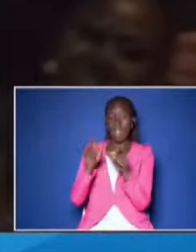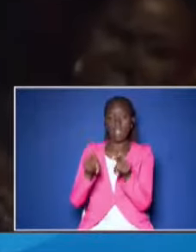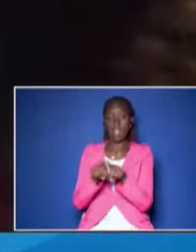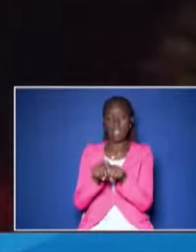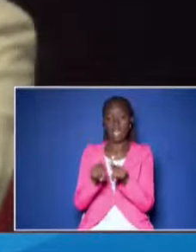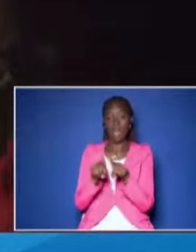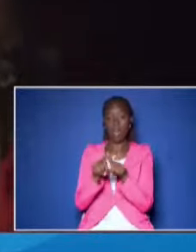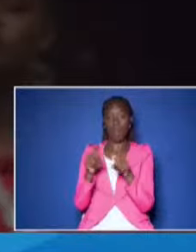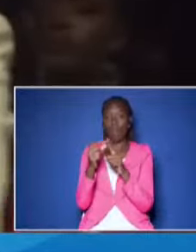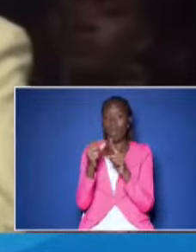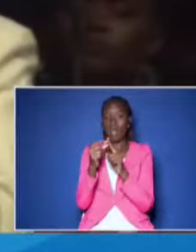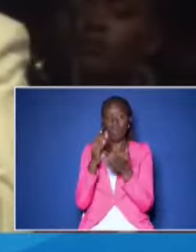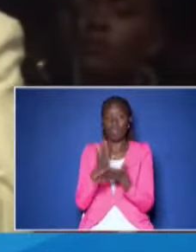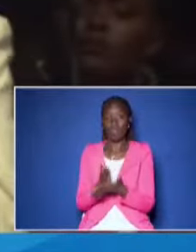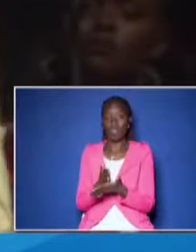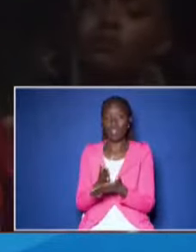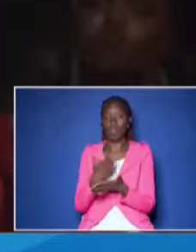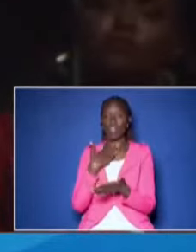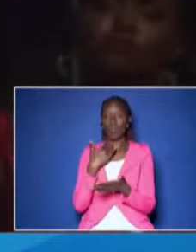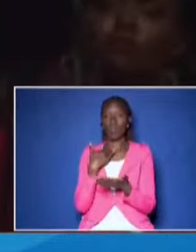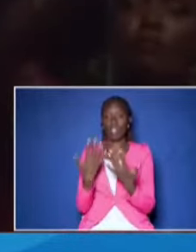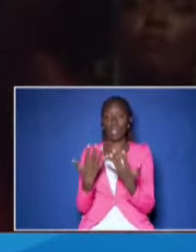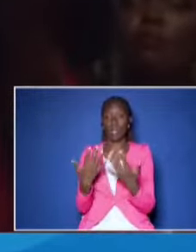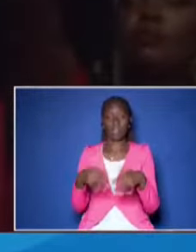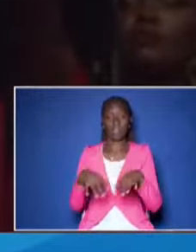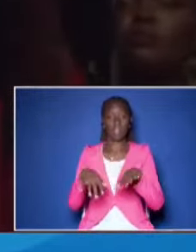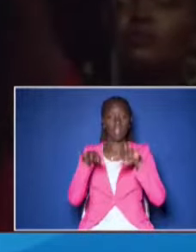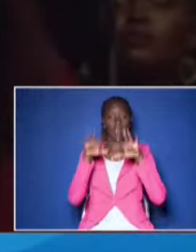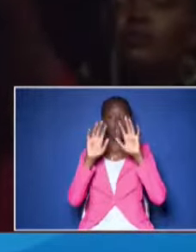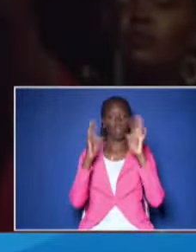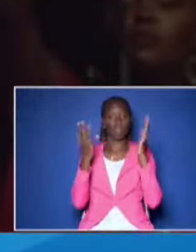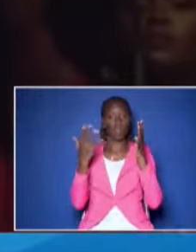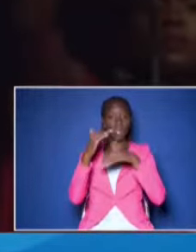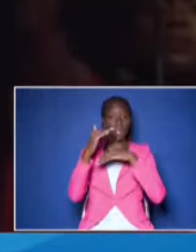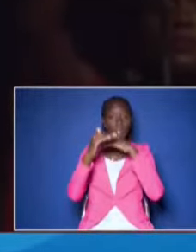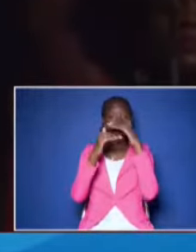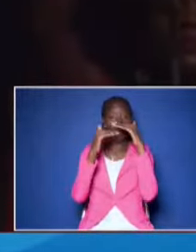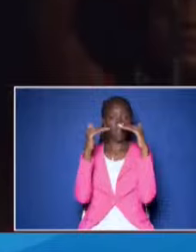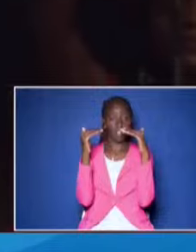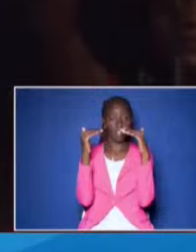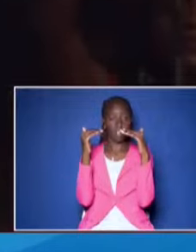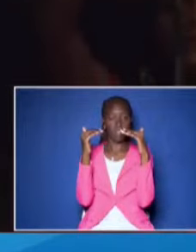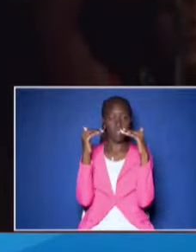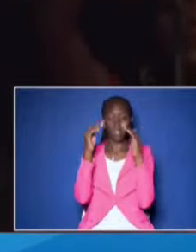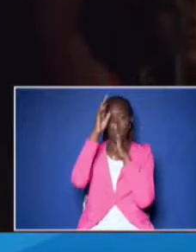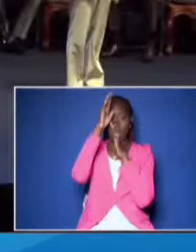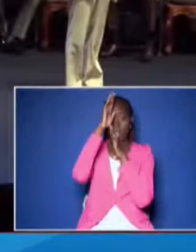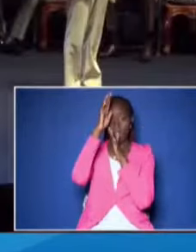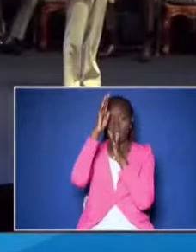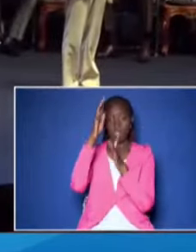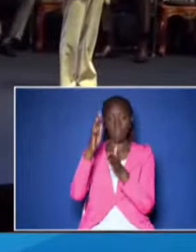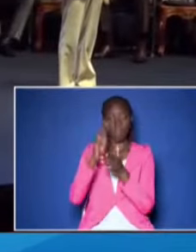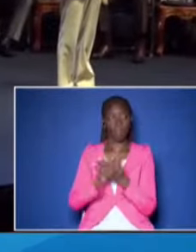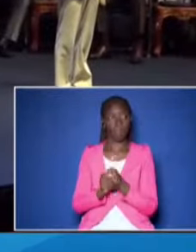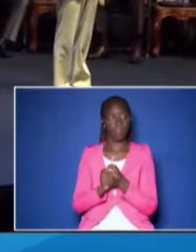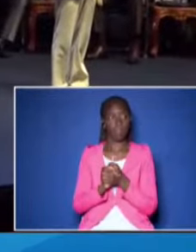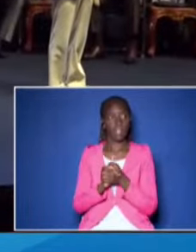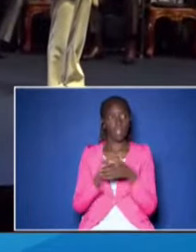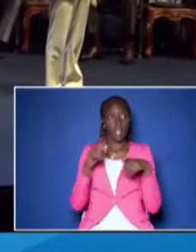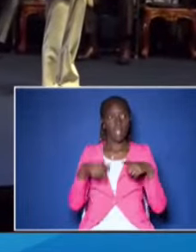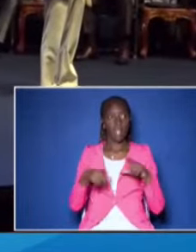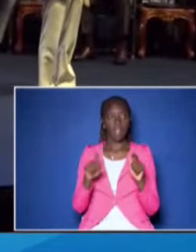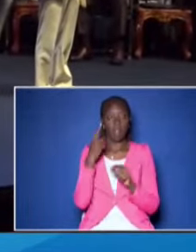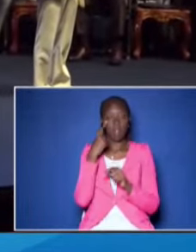scriptures I want you to lift Your Hands to Heaven father let them